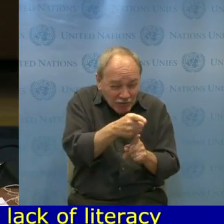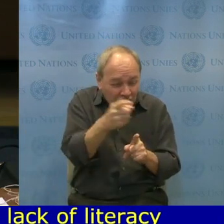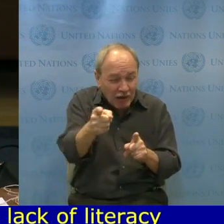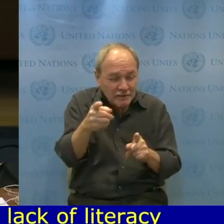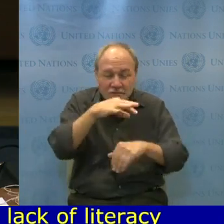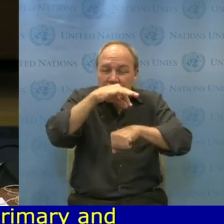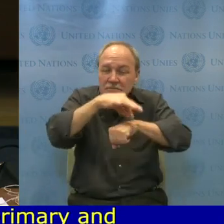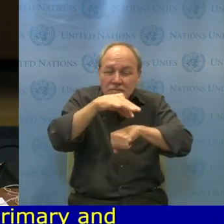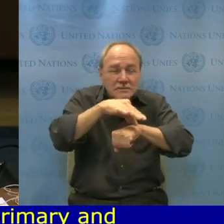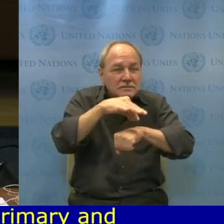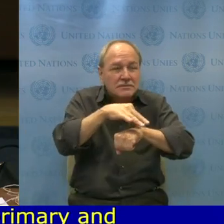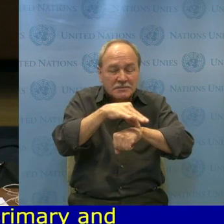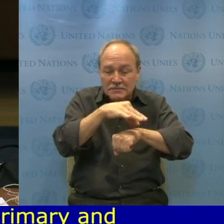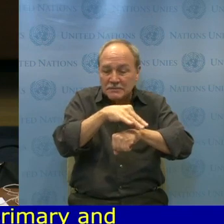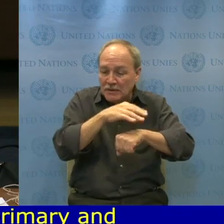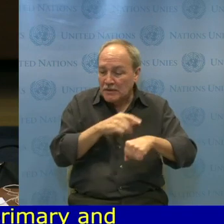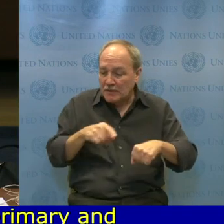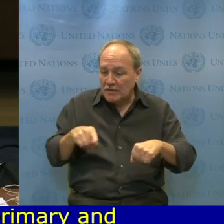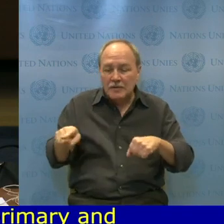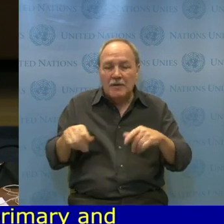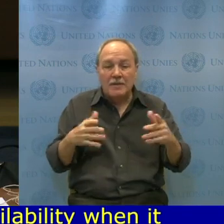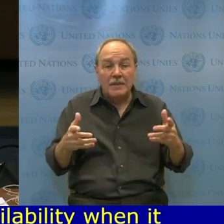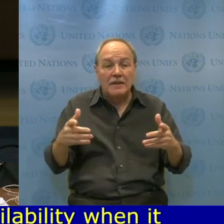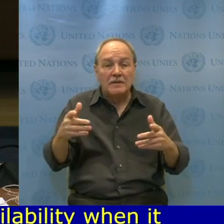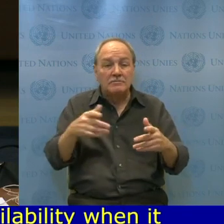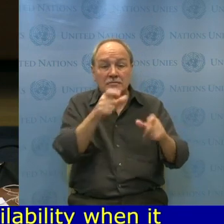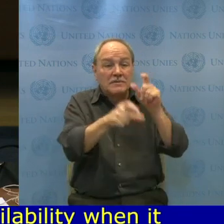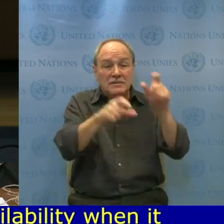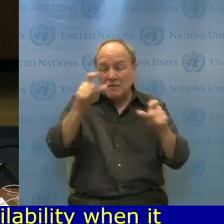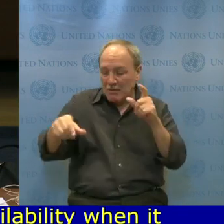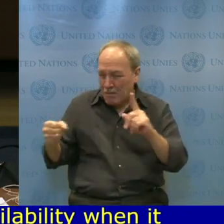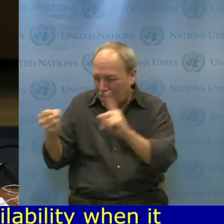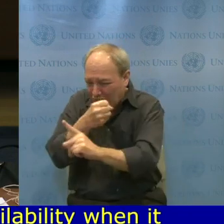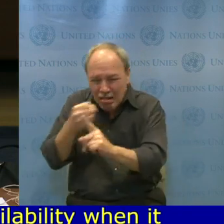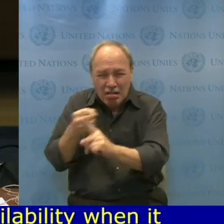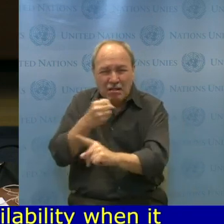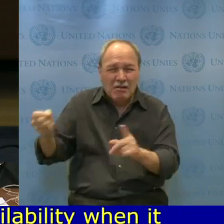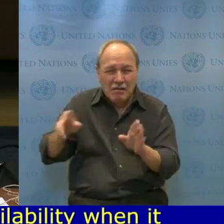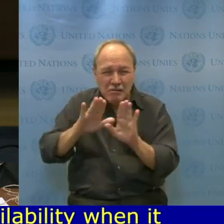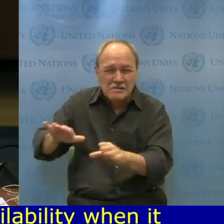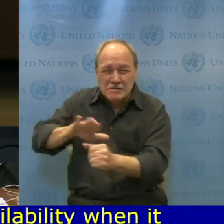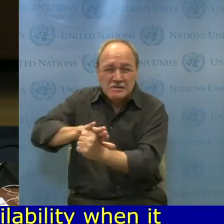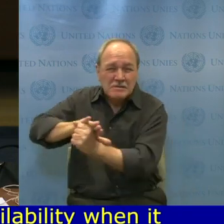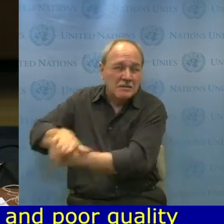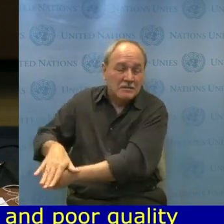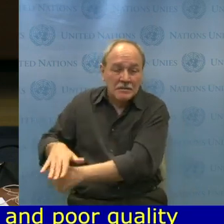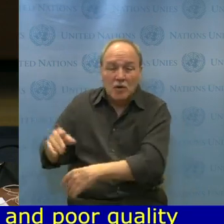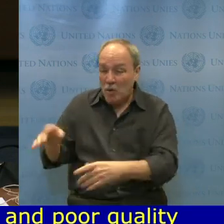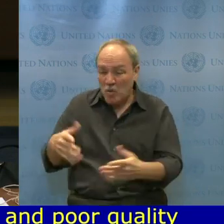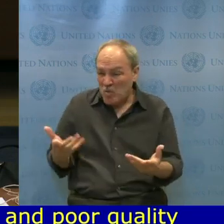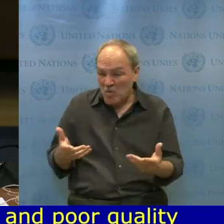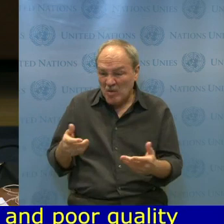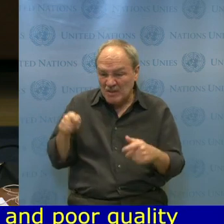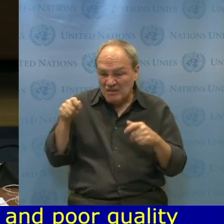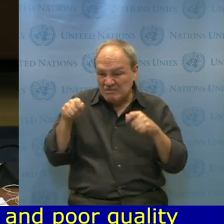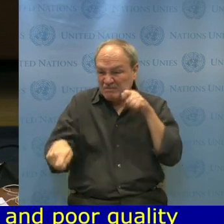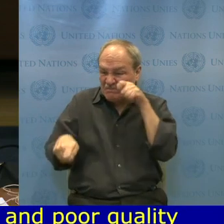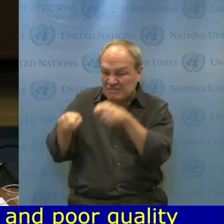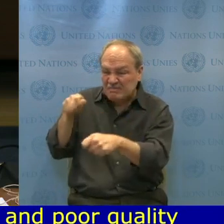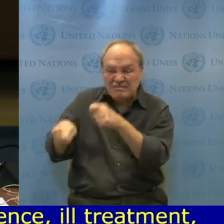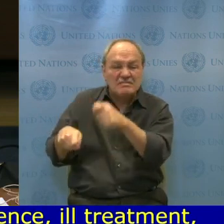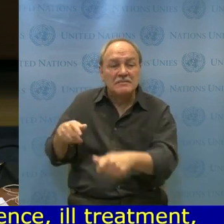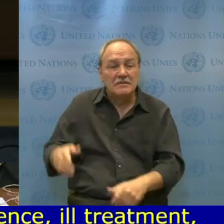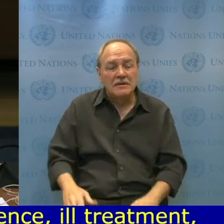thereof, various forms of violence, ill treatment and abuse in health services. Ladies and gentlemen, the